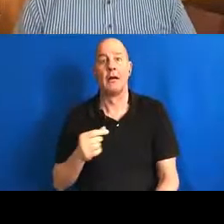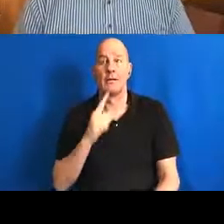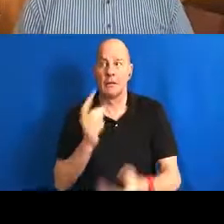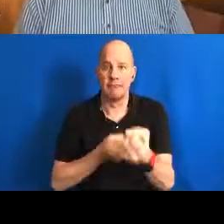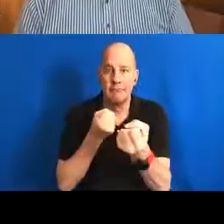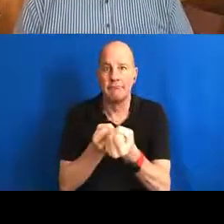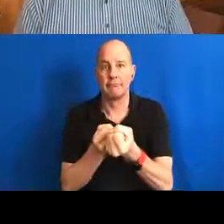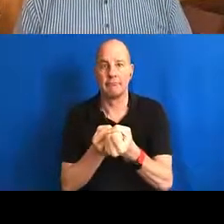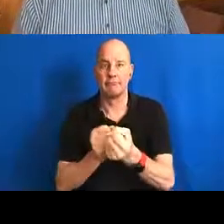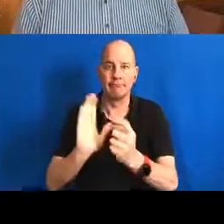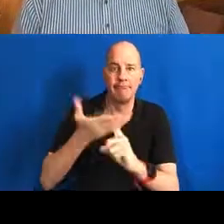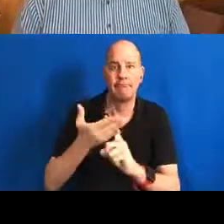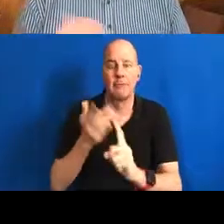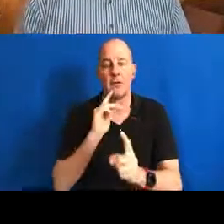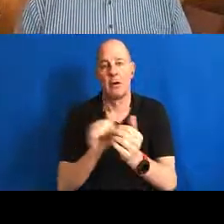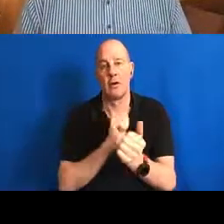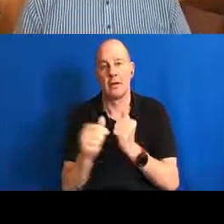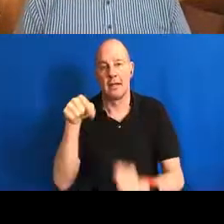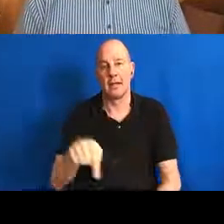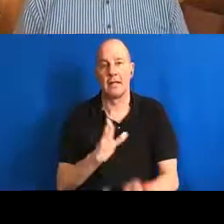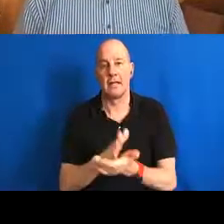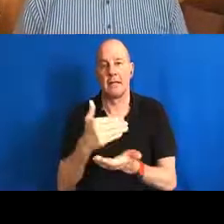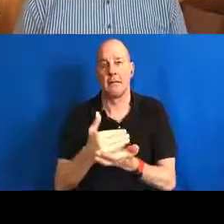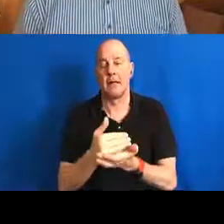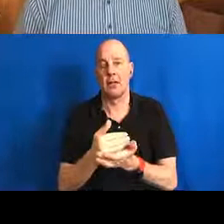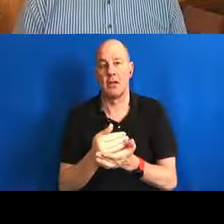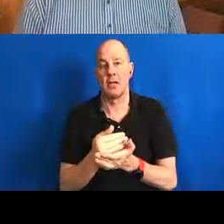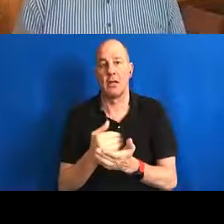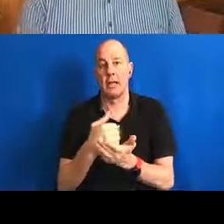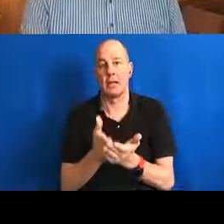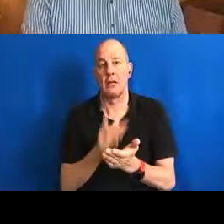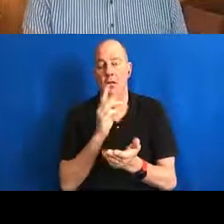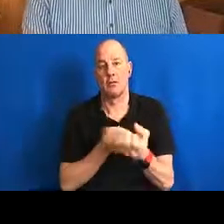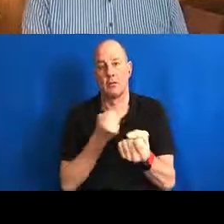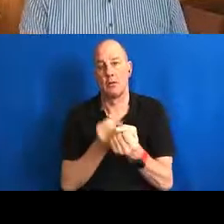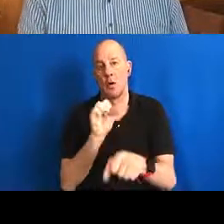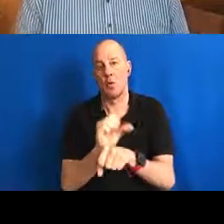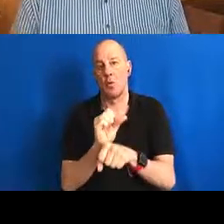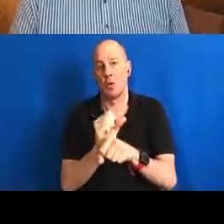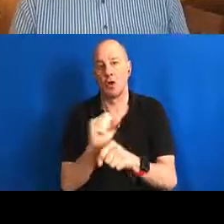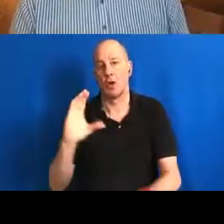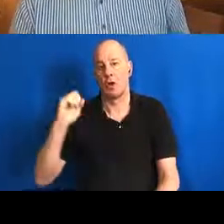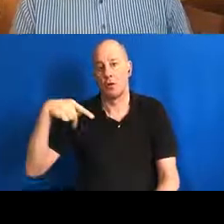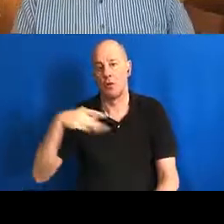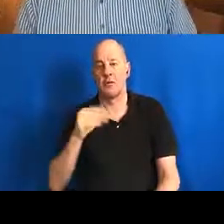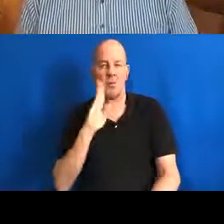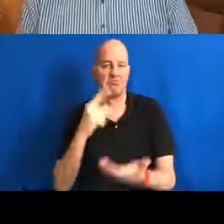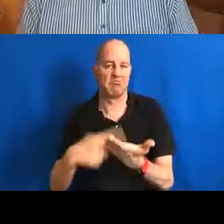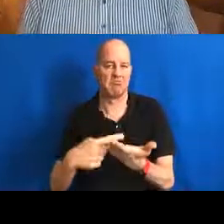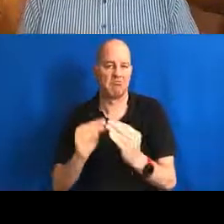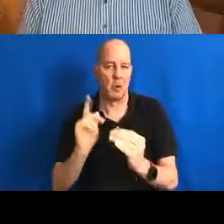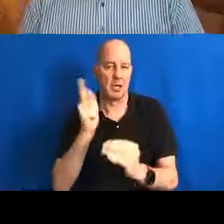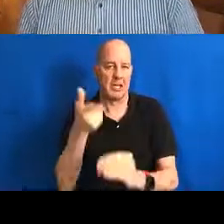the passage of this budget allocation to support worker cooperatives. And Kieran's going to be talking a little bit more about that